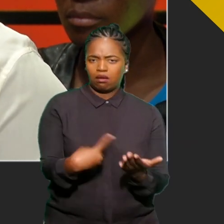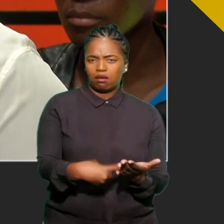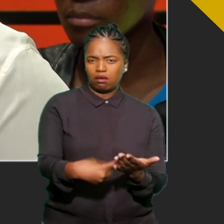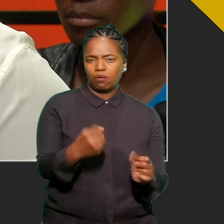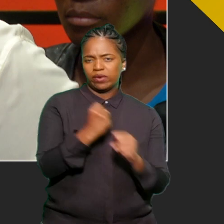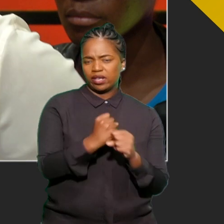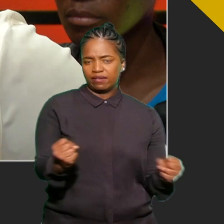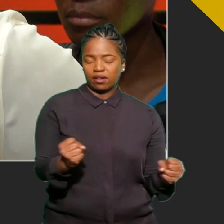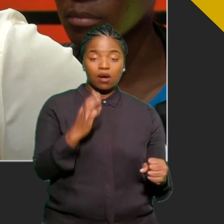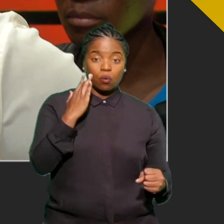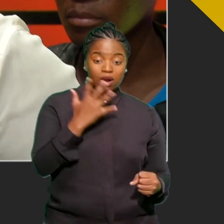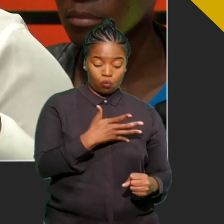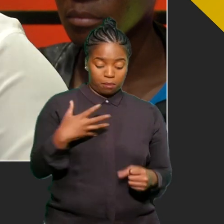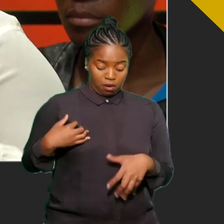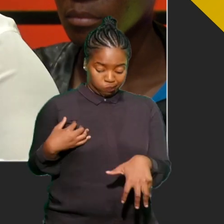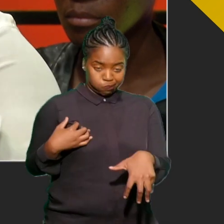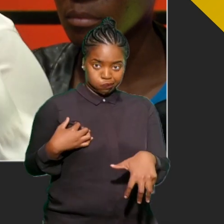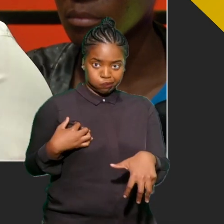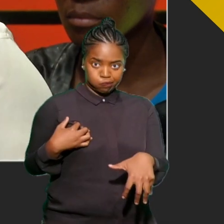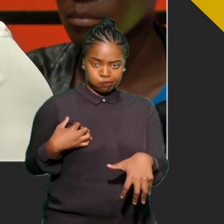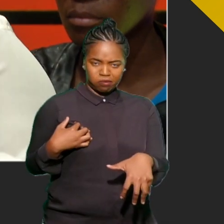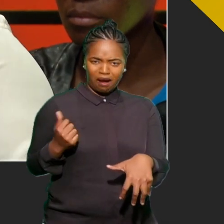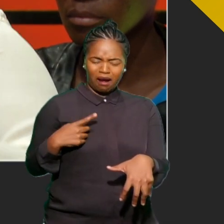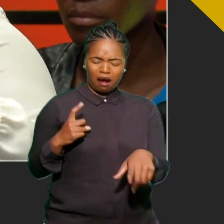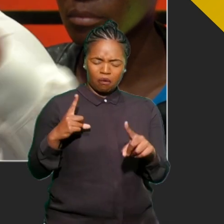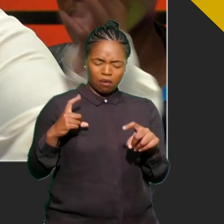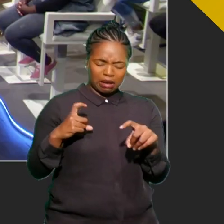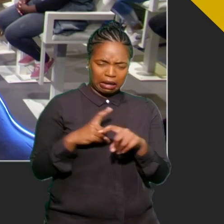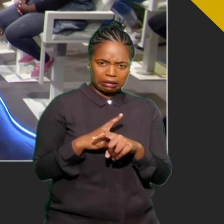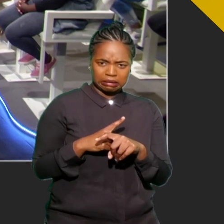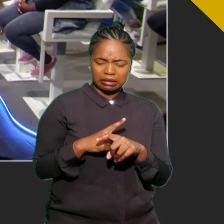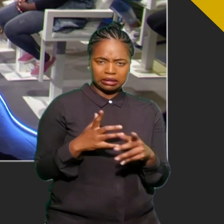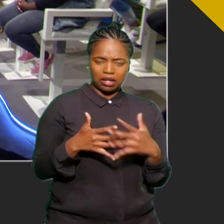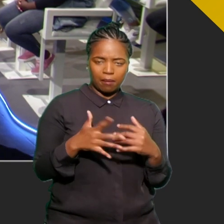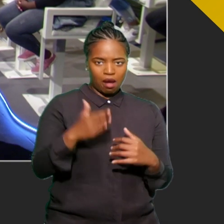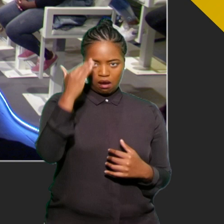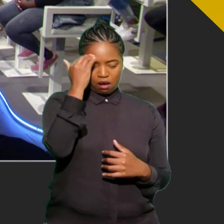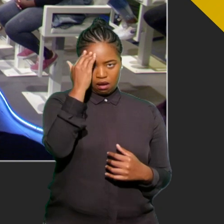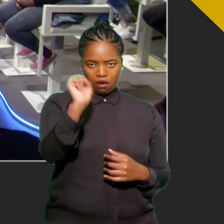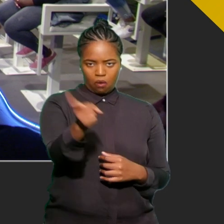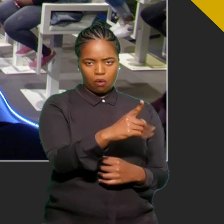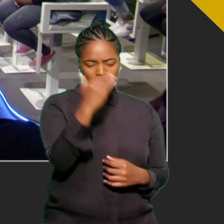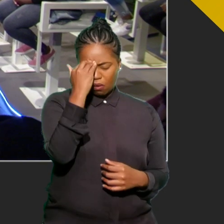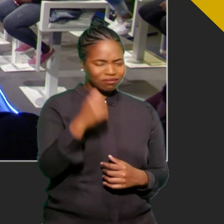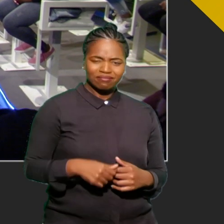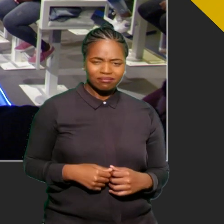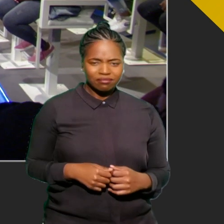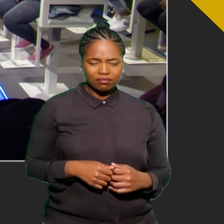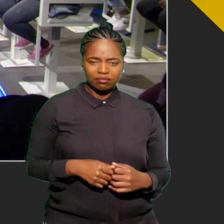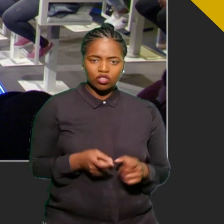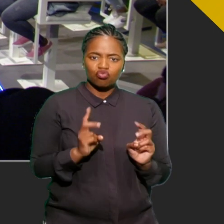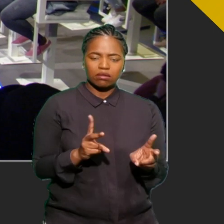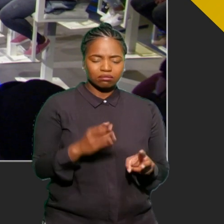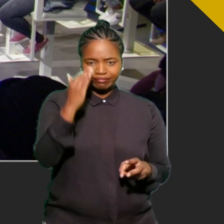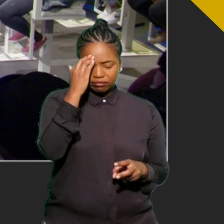as when a woman is pregnant and all of the complications she goes through, it's not just open knowledge that, you know, people talk about on the streets. You